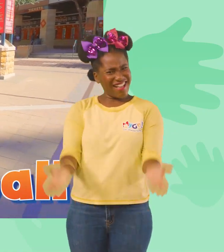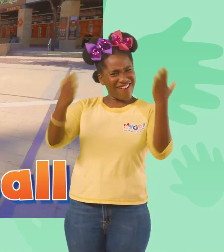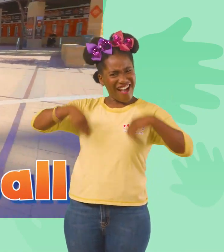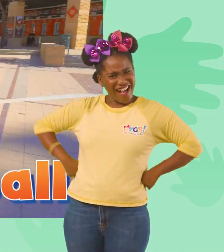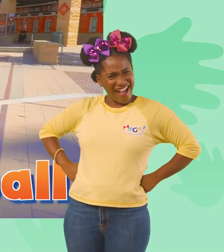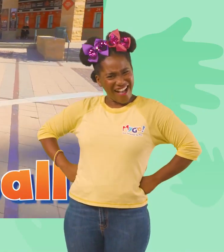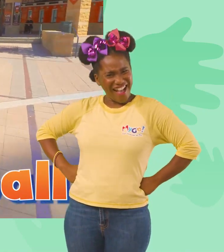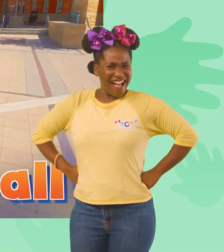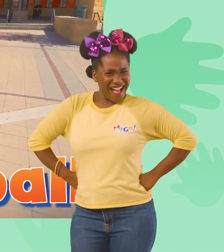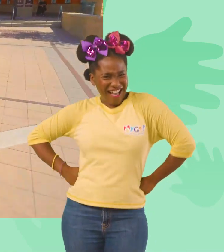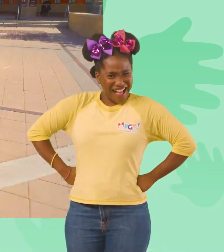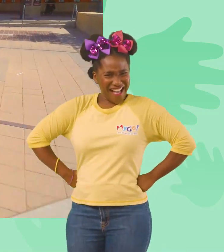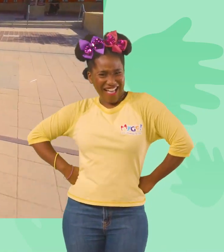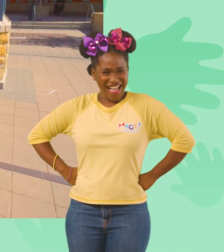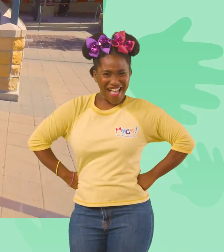on!